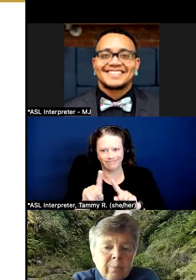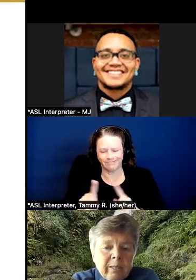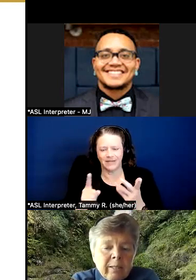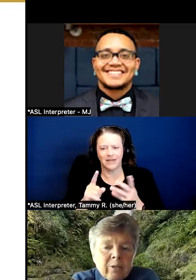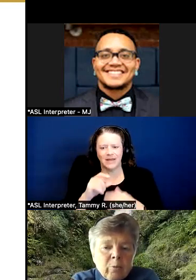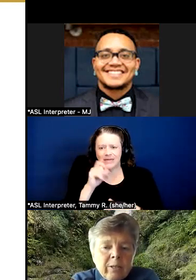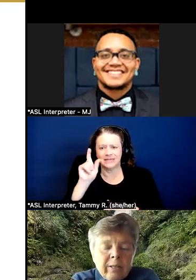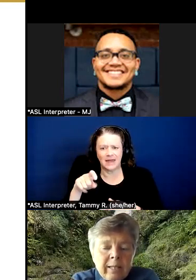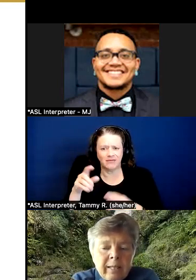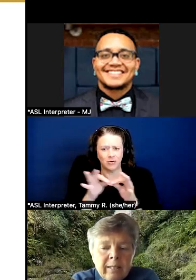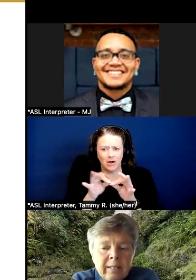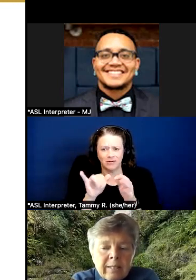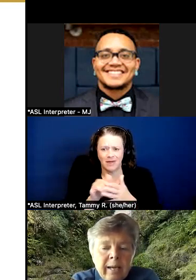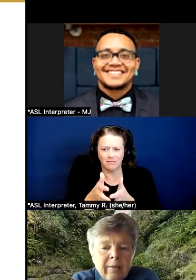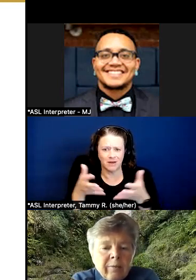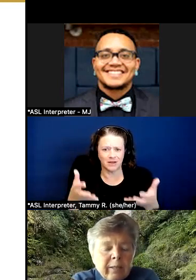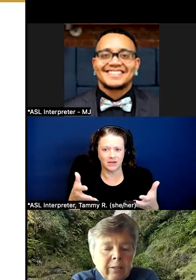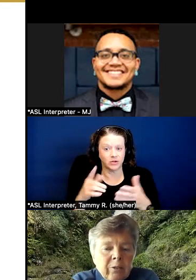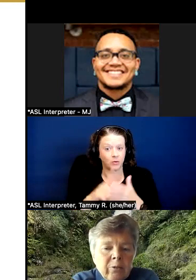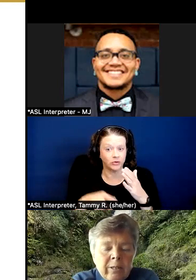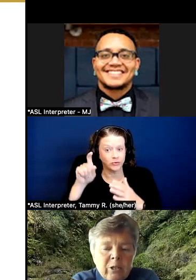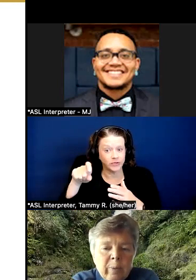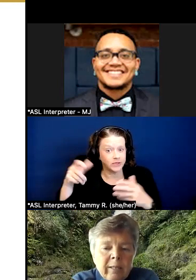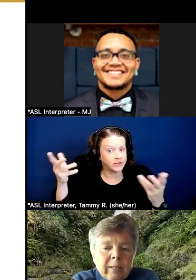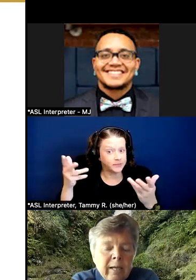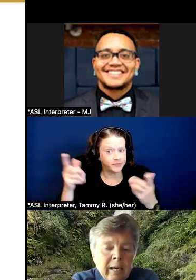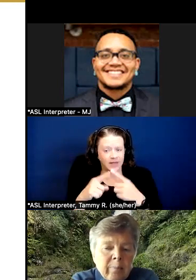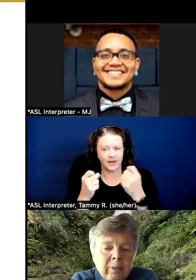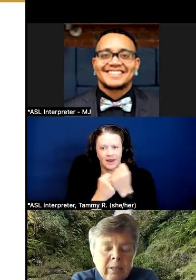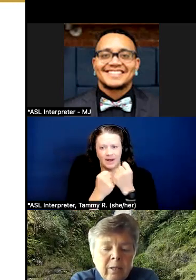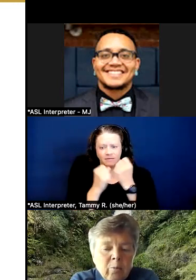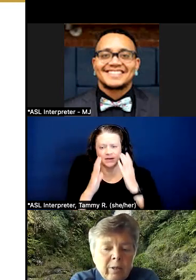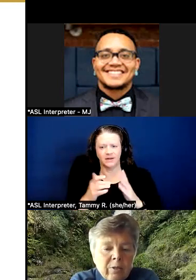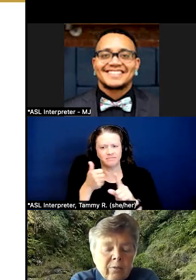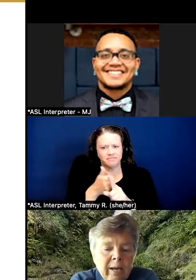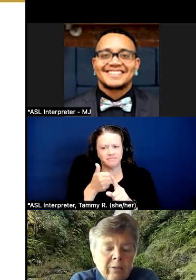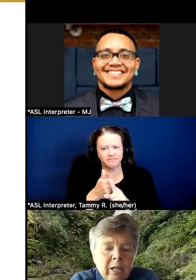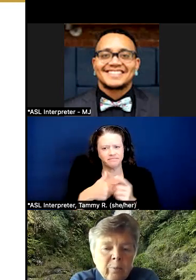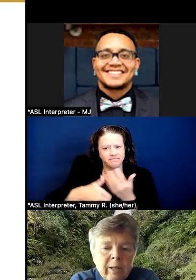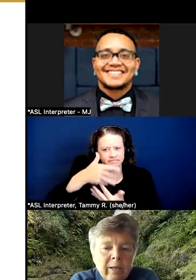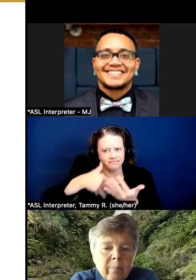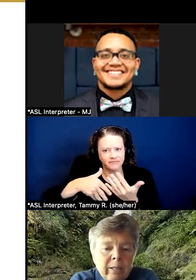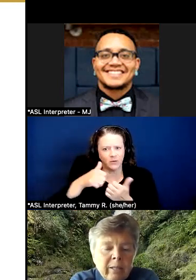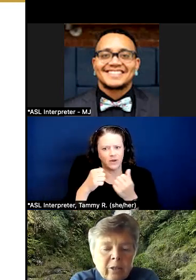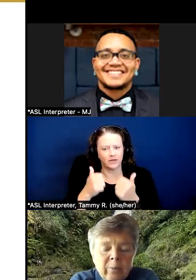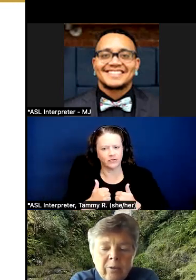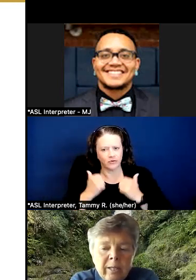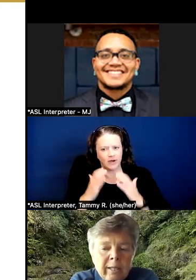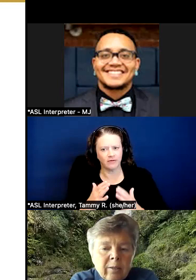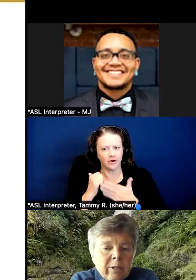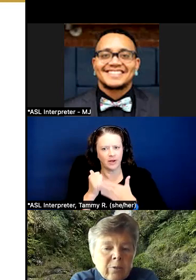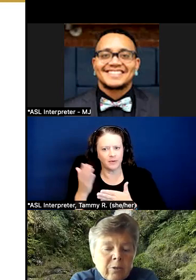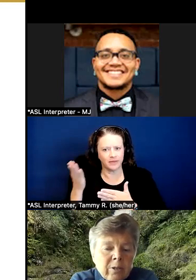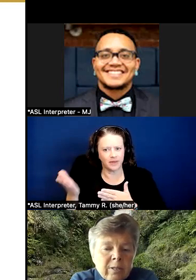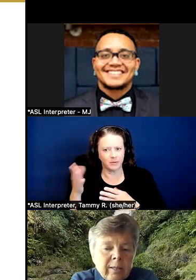much, because what you need is an advocate who is spending time with the survivor, helping them in the community